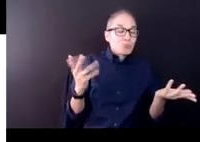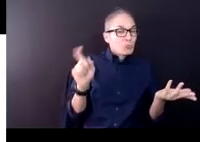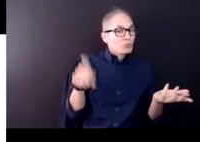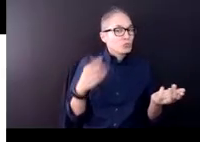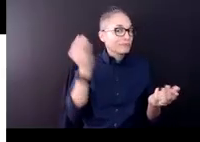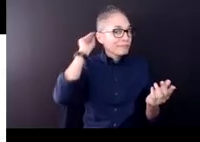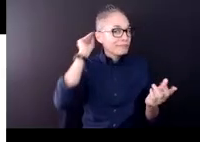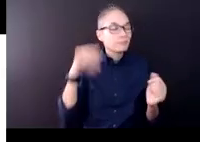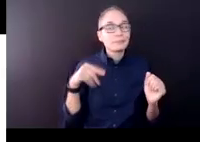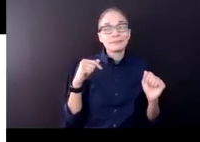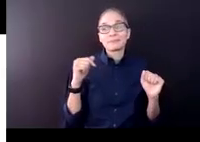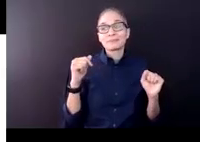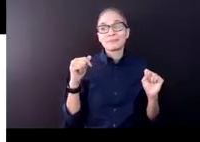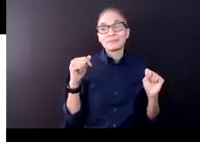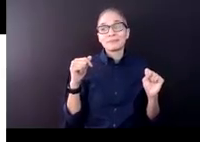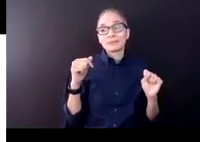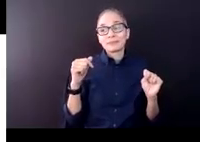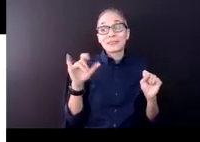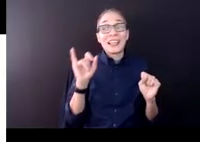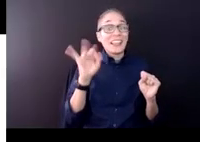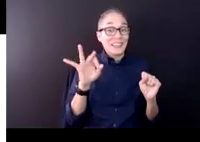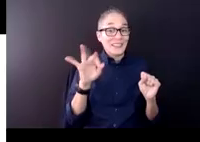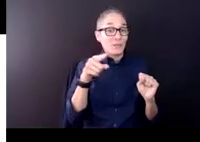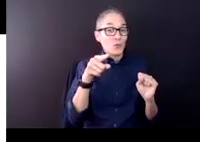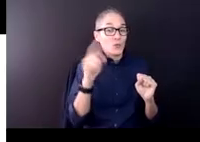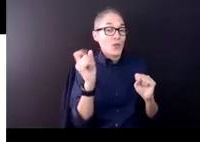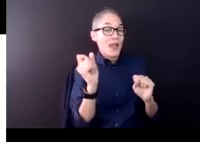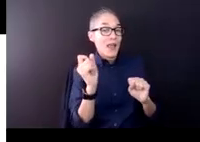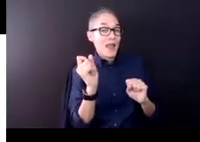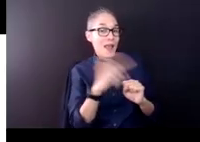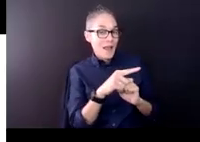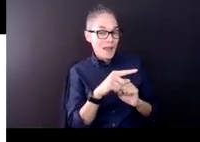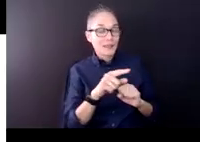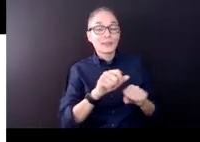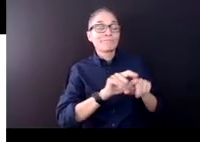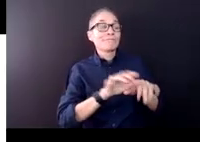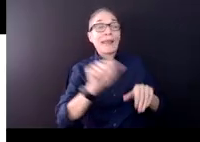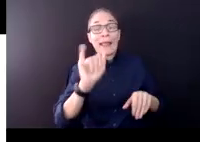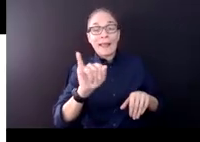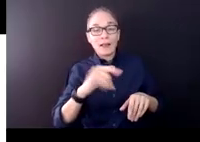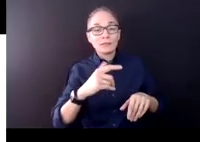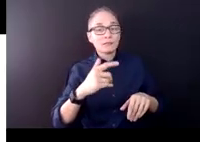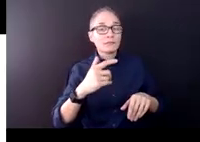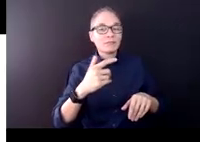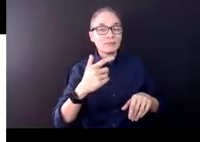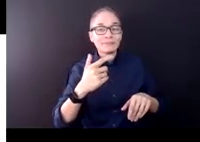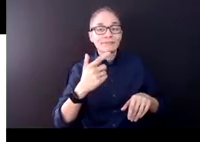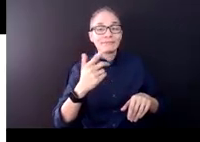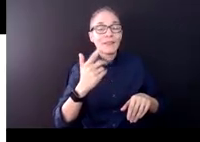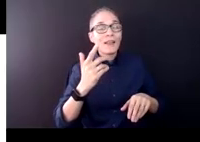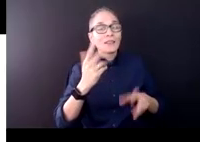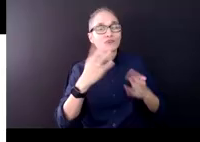noting. Um, if you just ask an AI model like just a